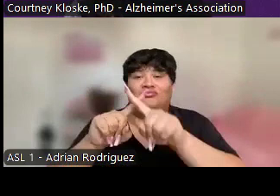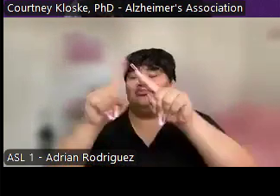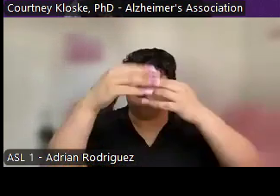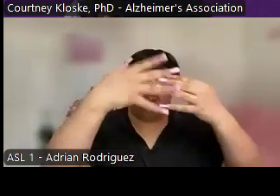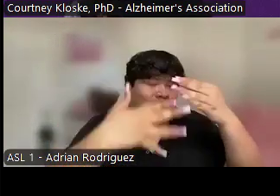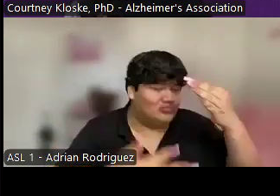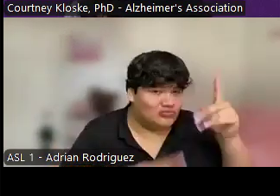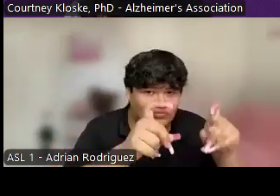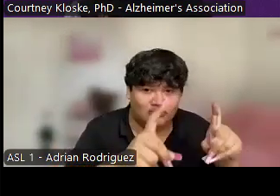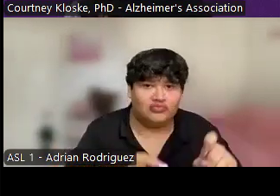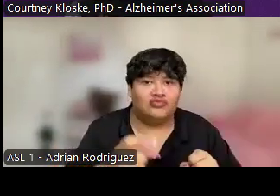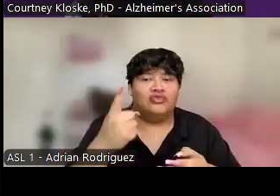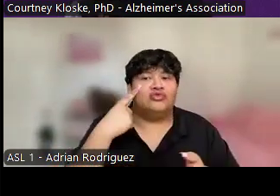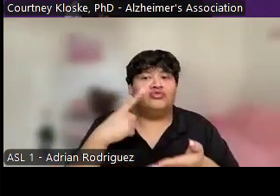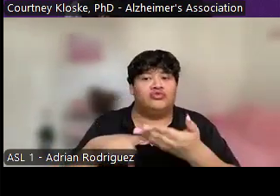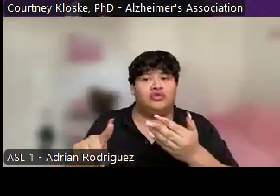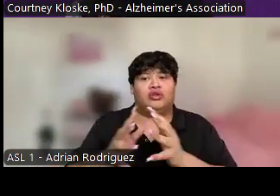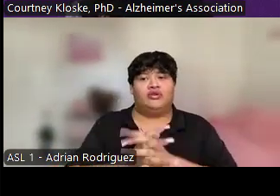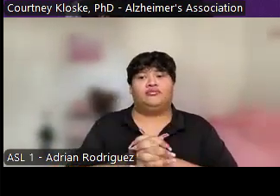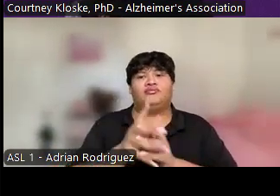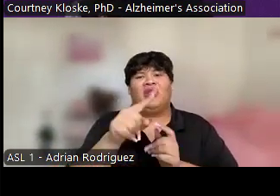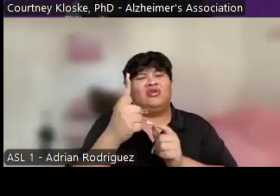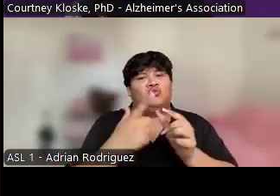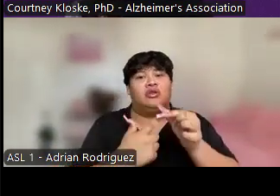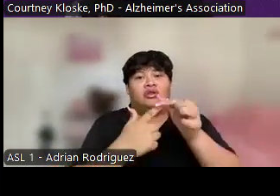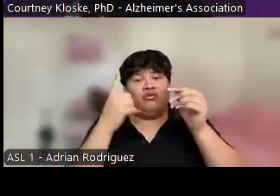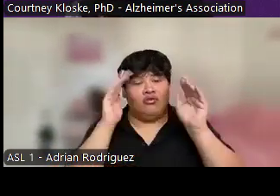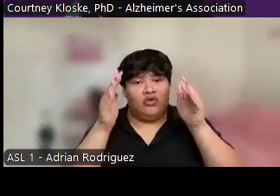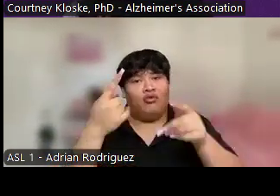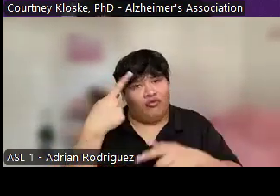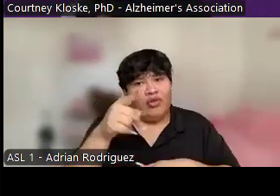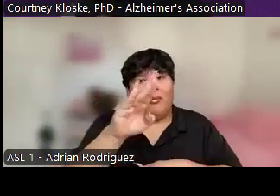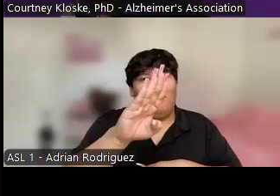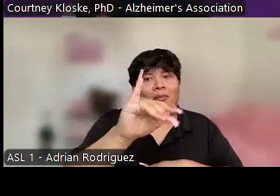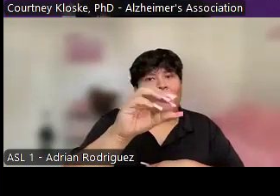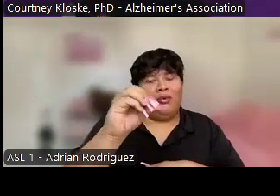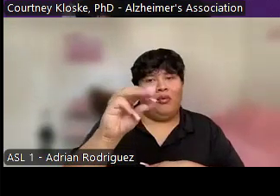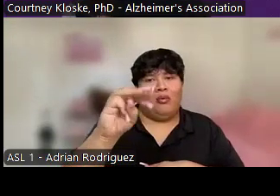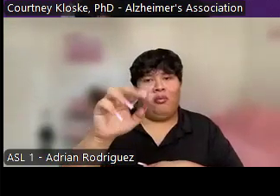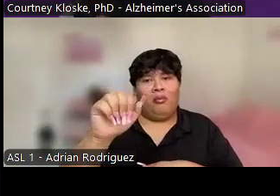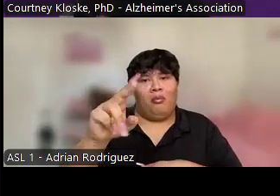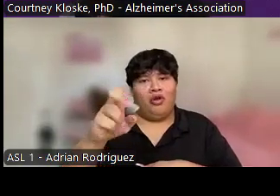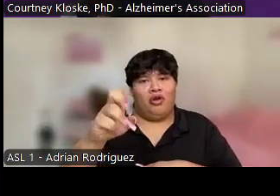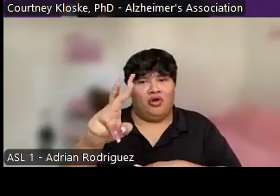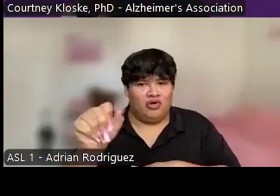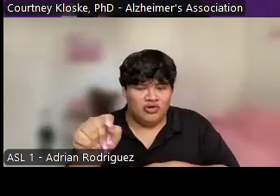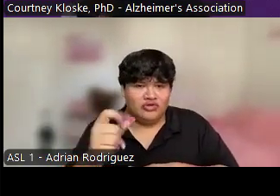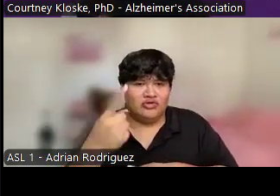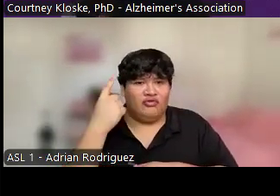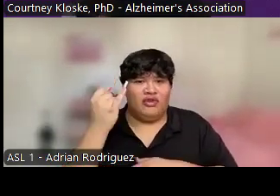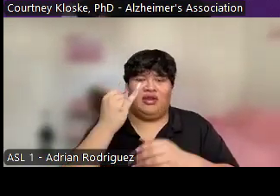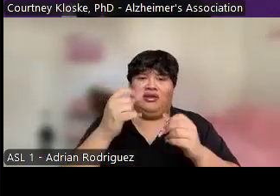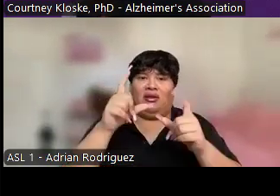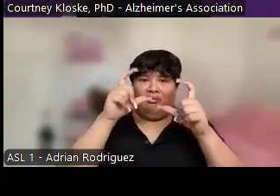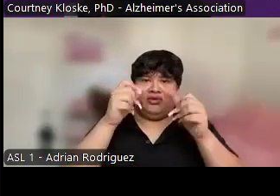one that I'm going to draw your attention to here is really the biomarkers. So thinking about the imaging biomarkers